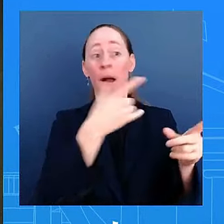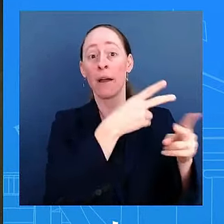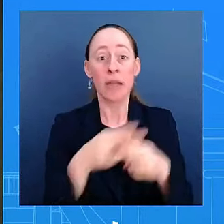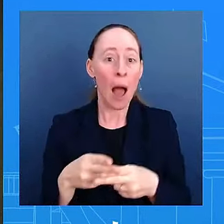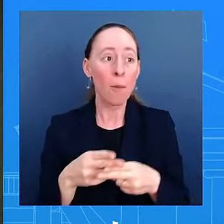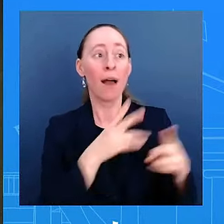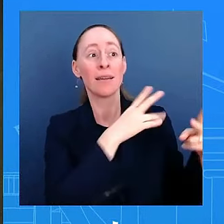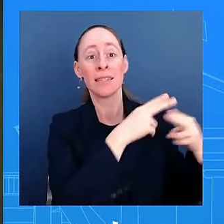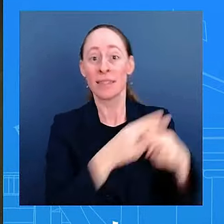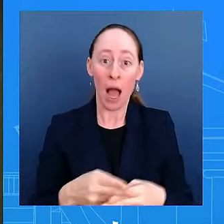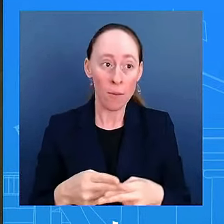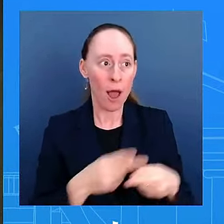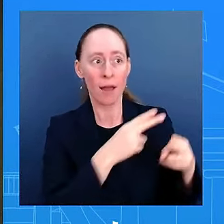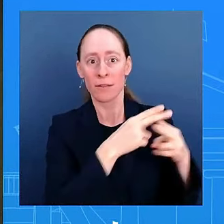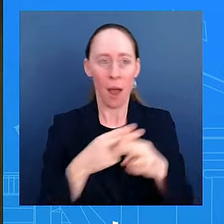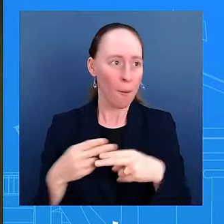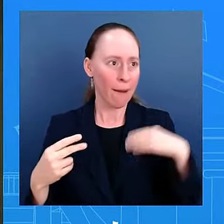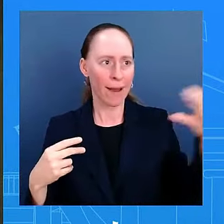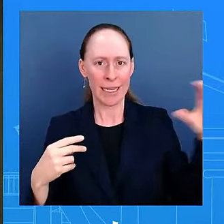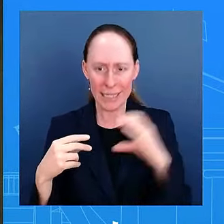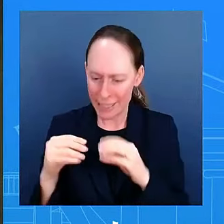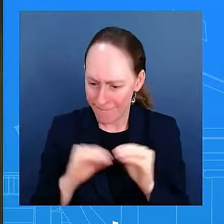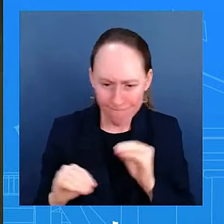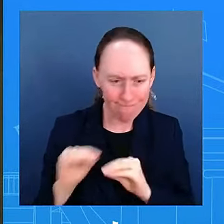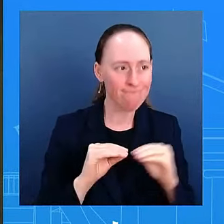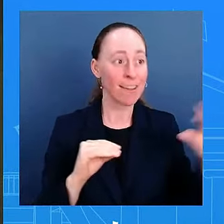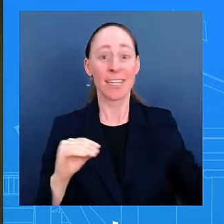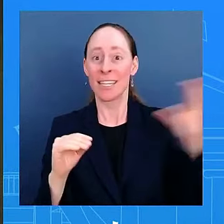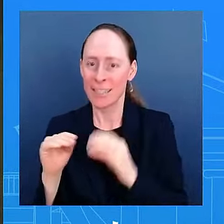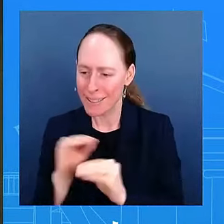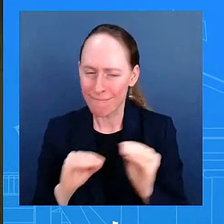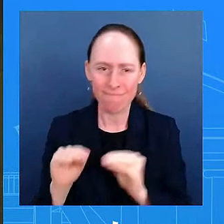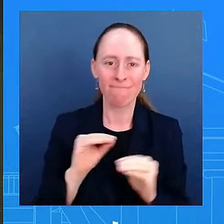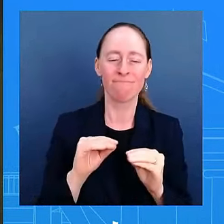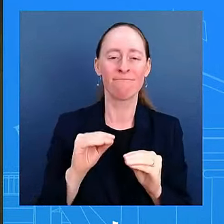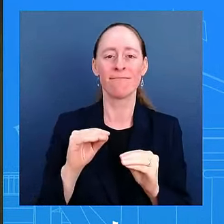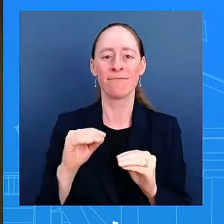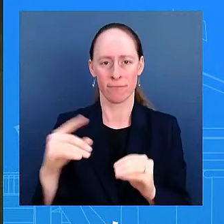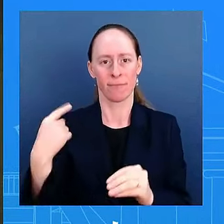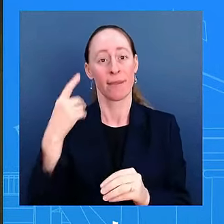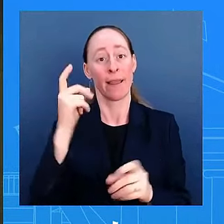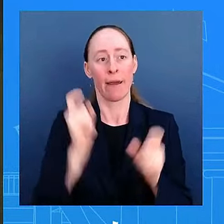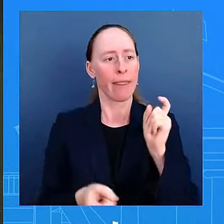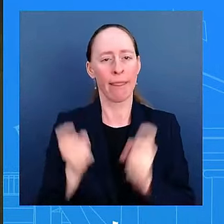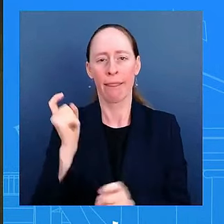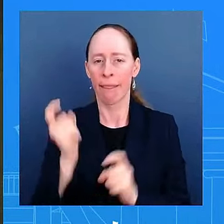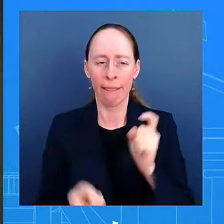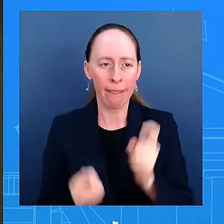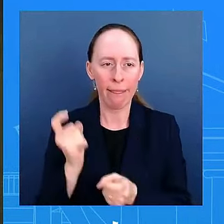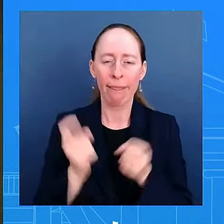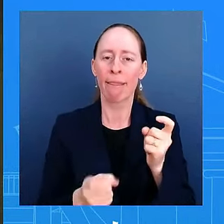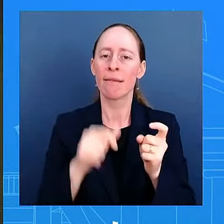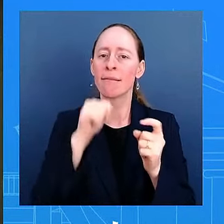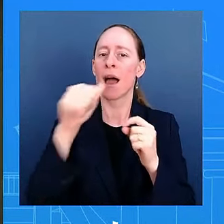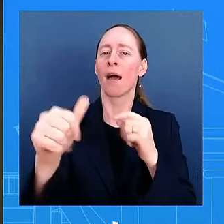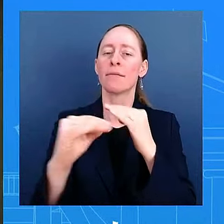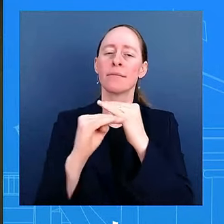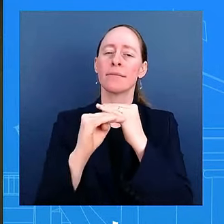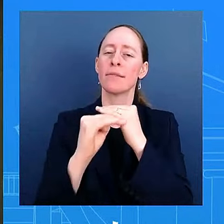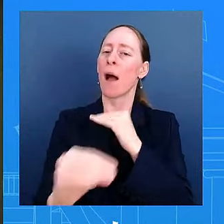retains a level of instability in the work that we do in terms of the assurance of the funding that we need.